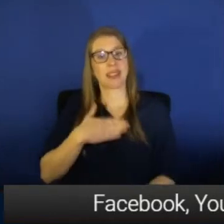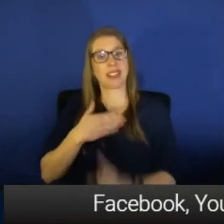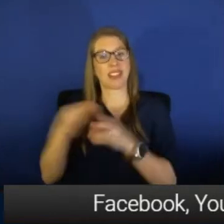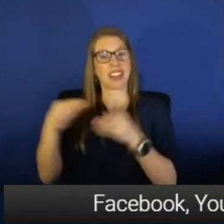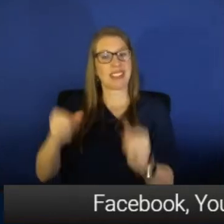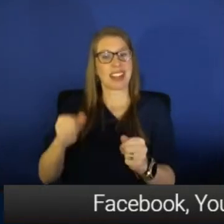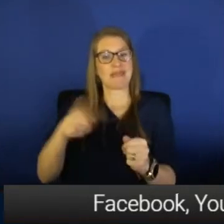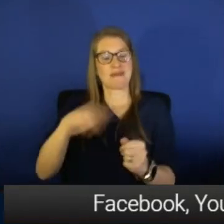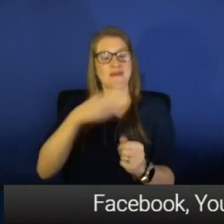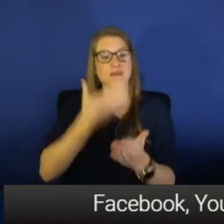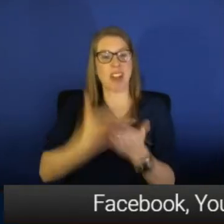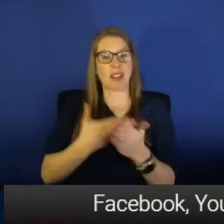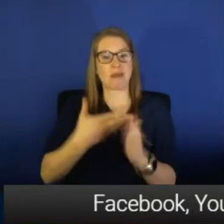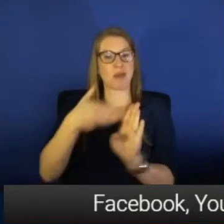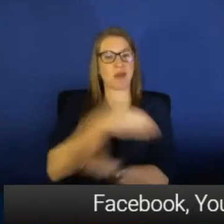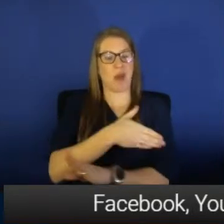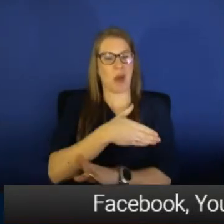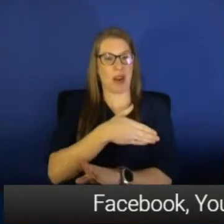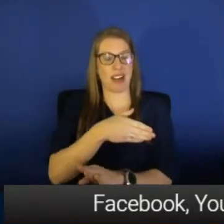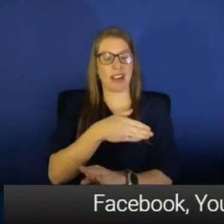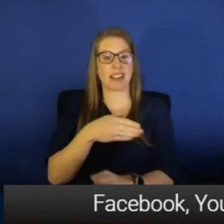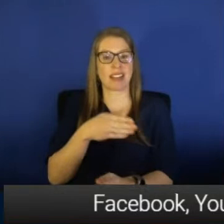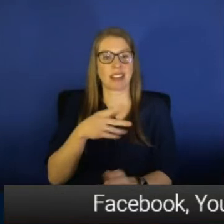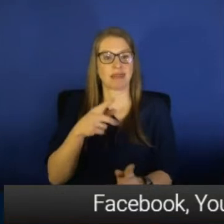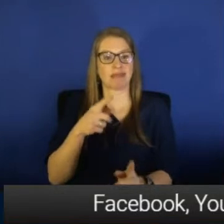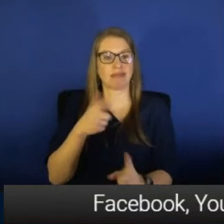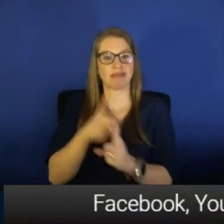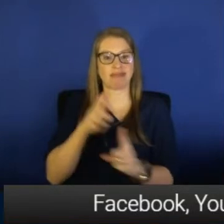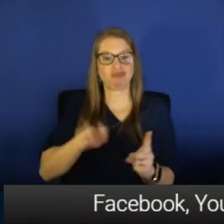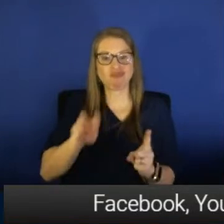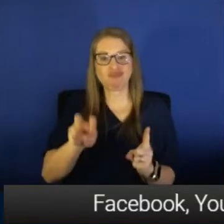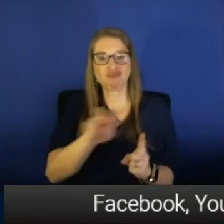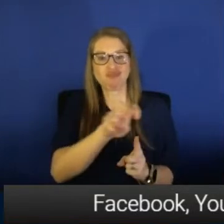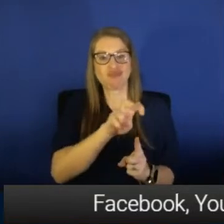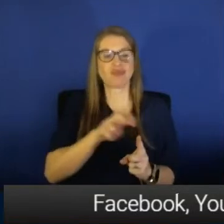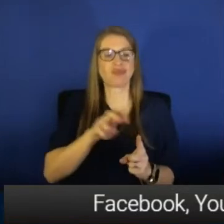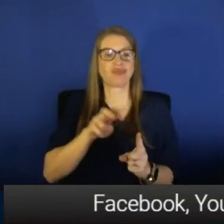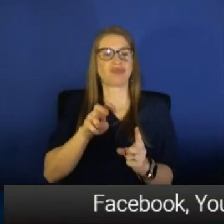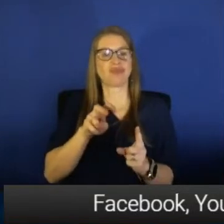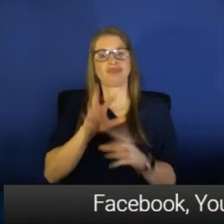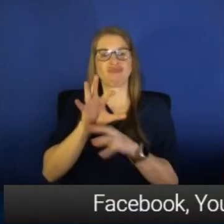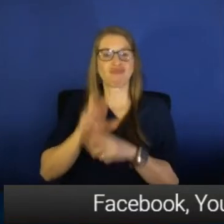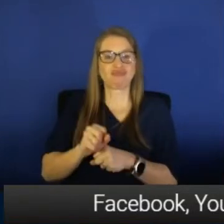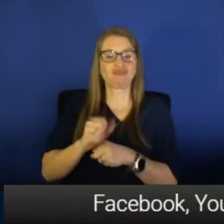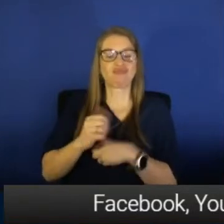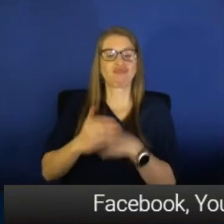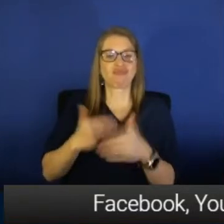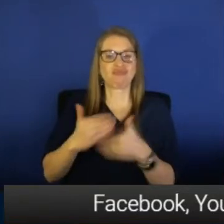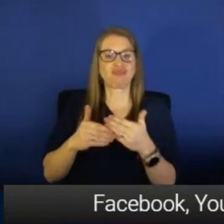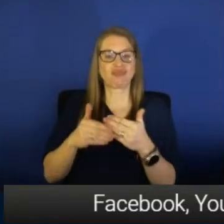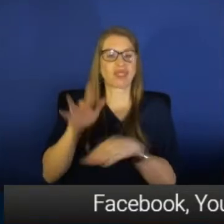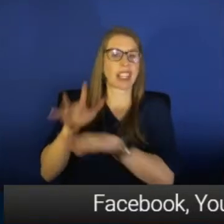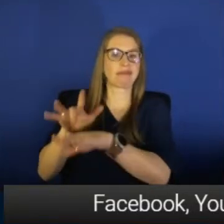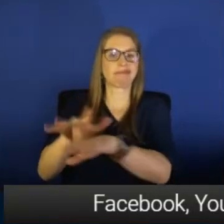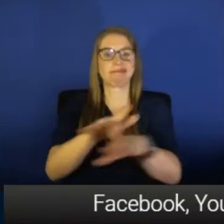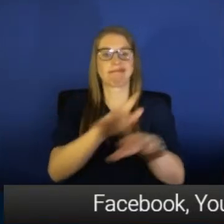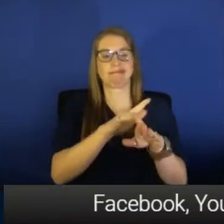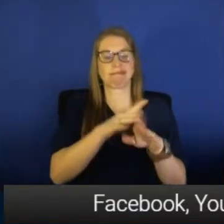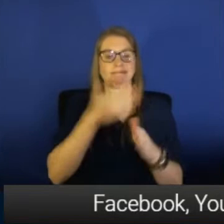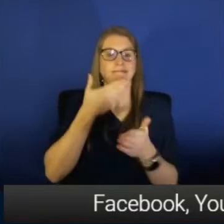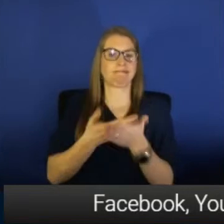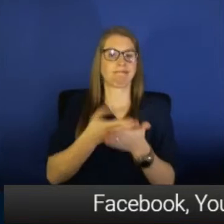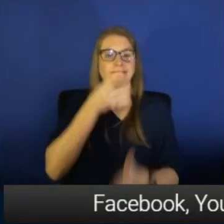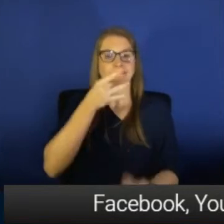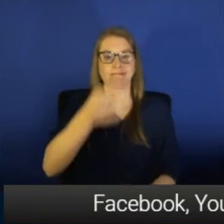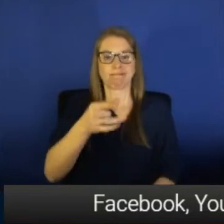bit of fun afterwards. And I love how you make your rounds and have all your little rituals and, traditions of hitting all those good, yummy spots. So